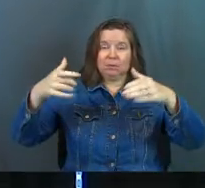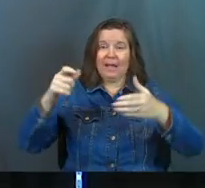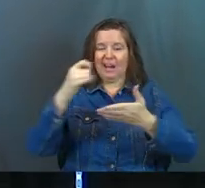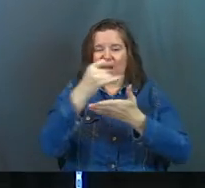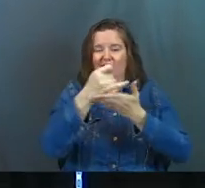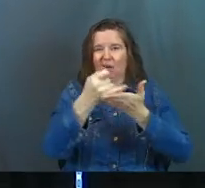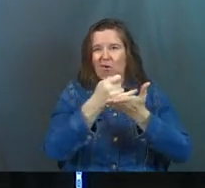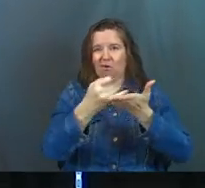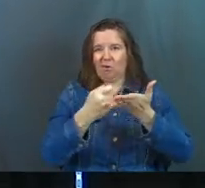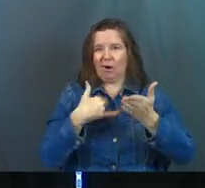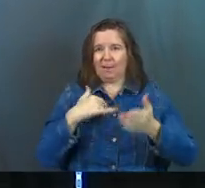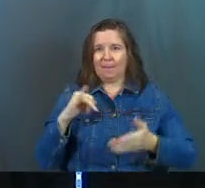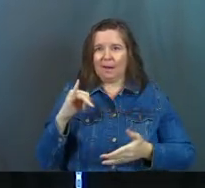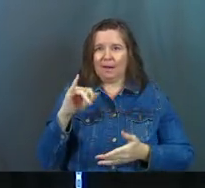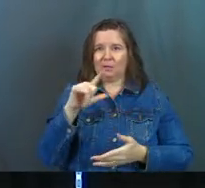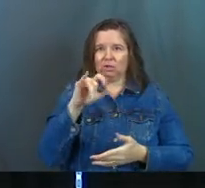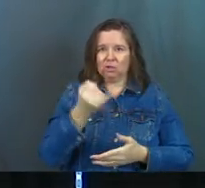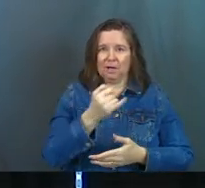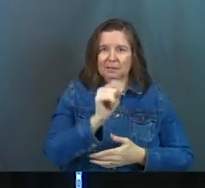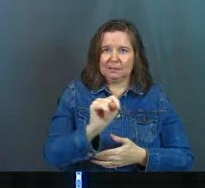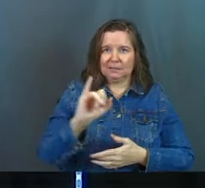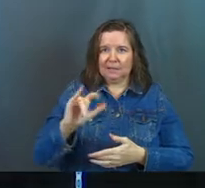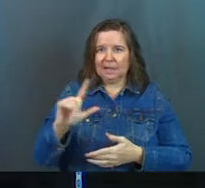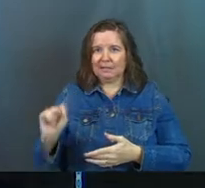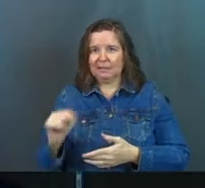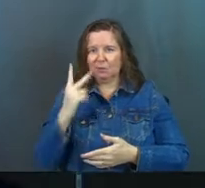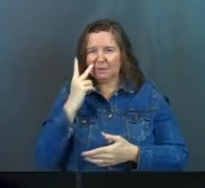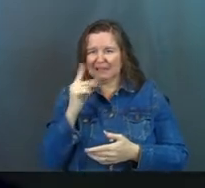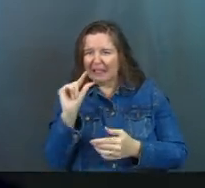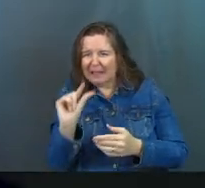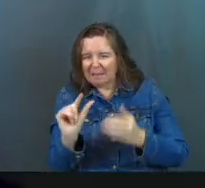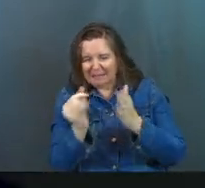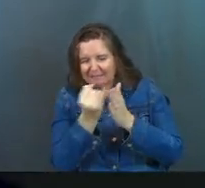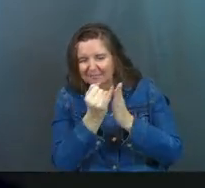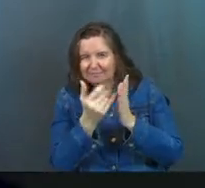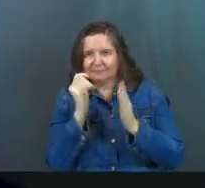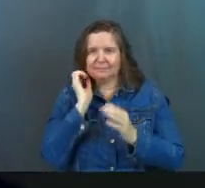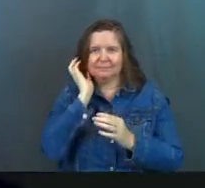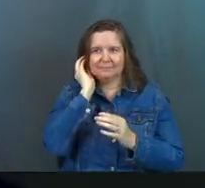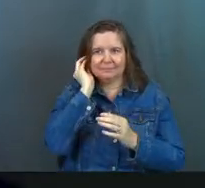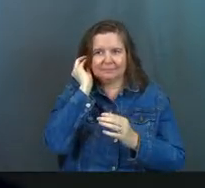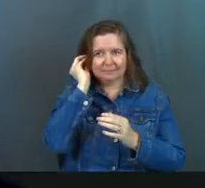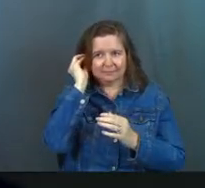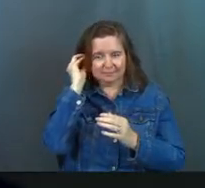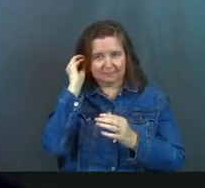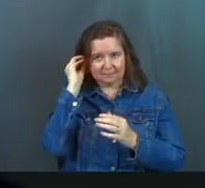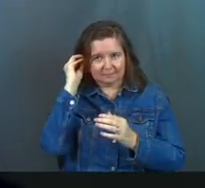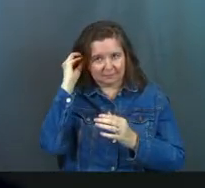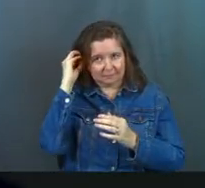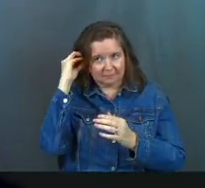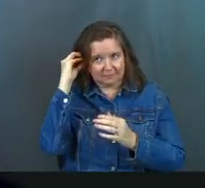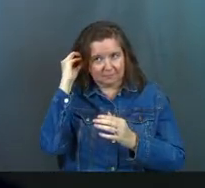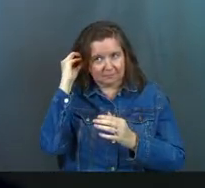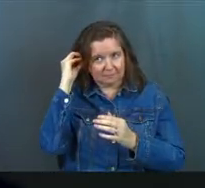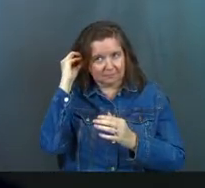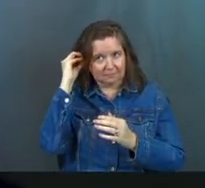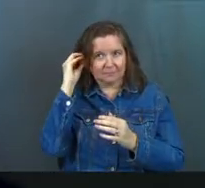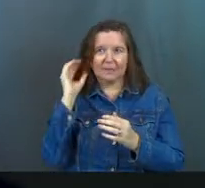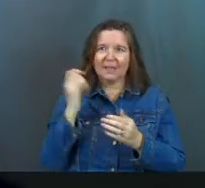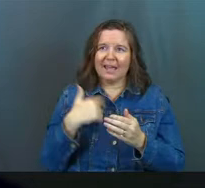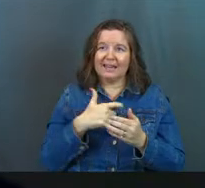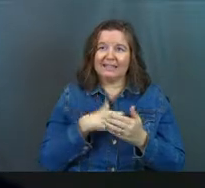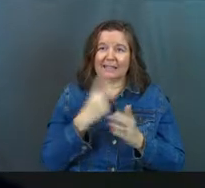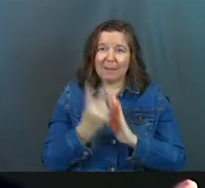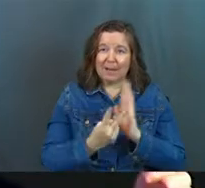carve my initials and her initials into the tree. There's a picture of the initials, right? And it's like, and I've got this like pocket knife, and it takes me